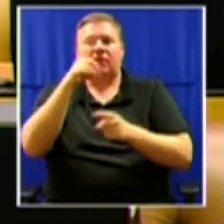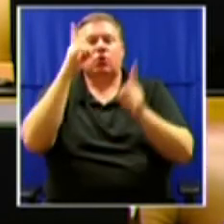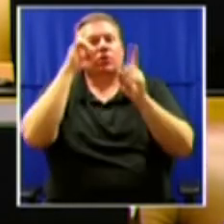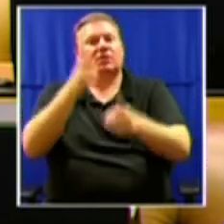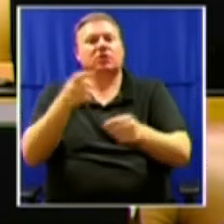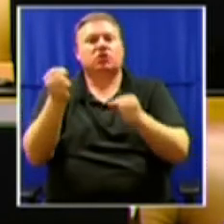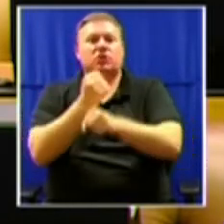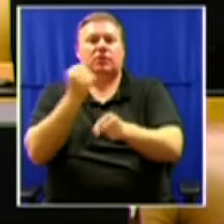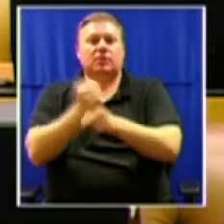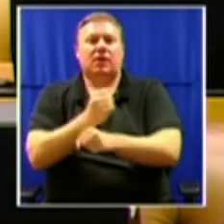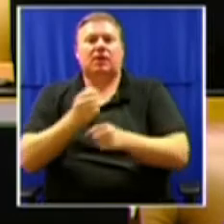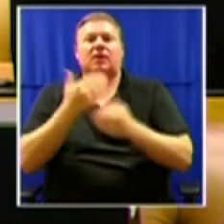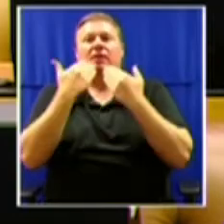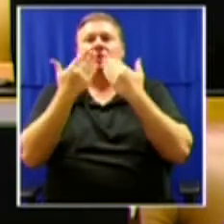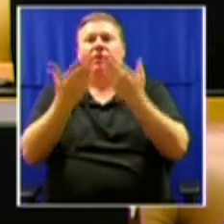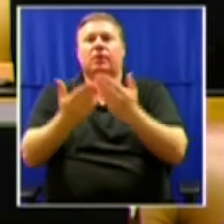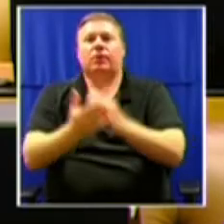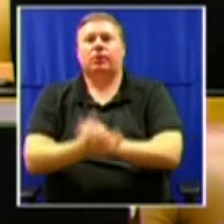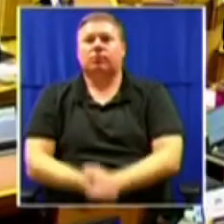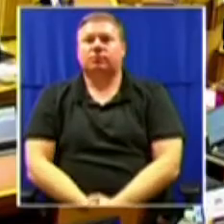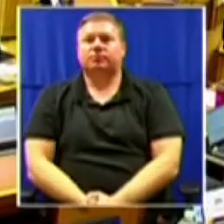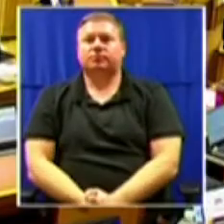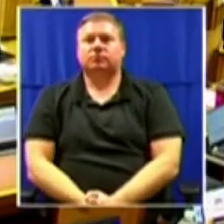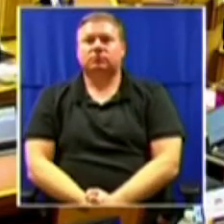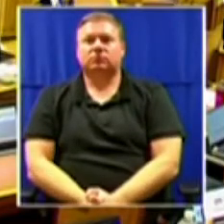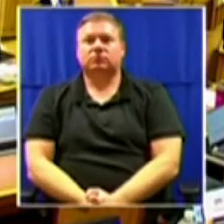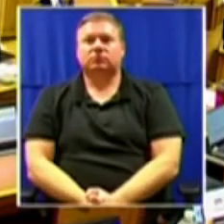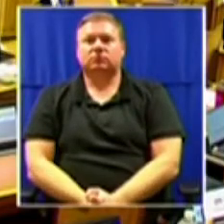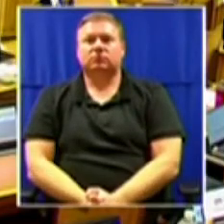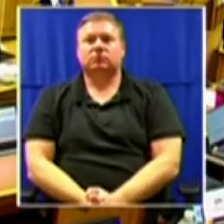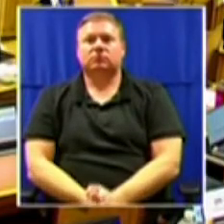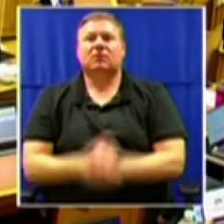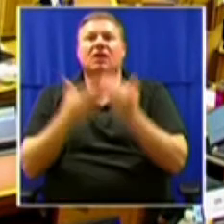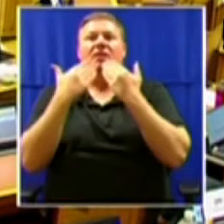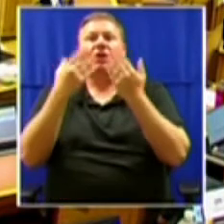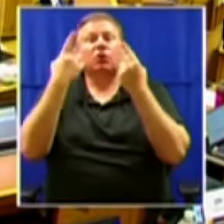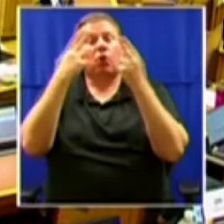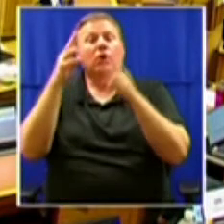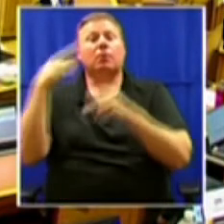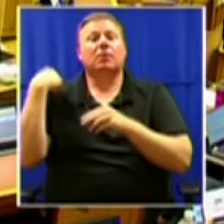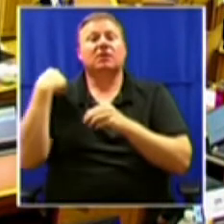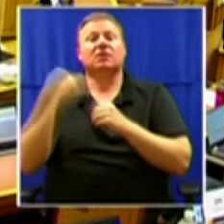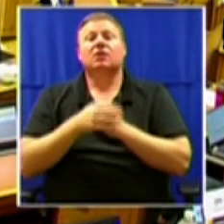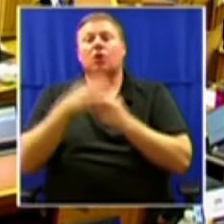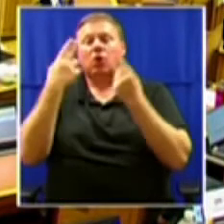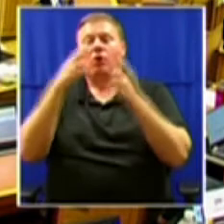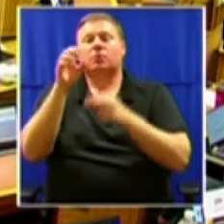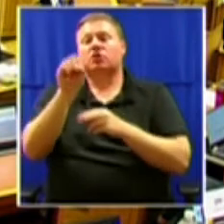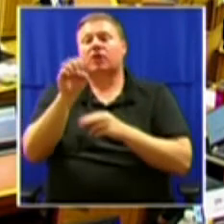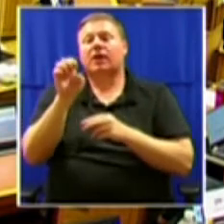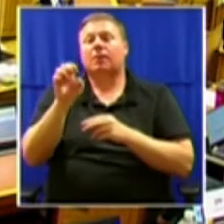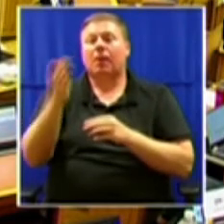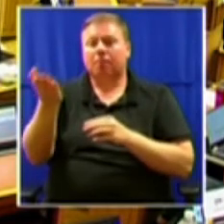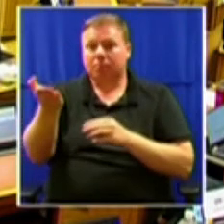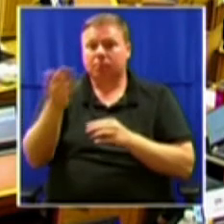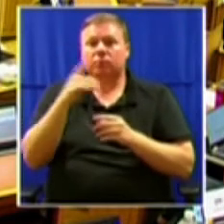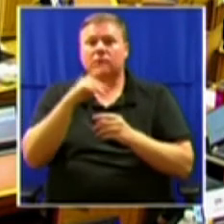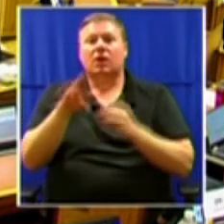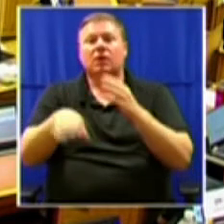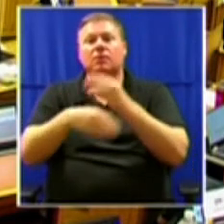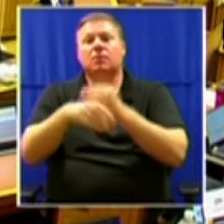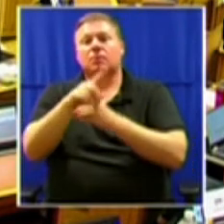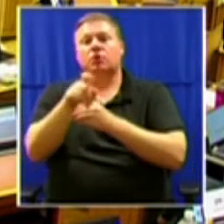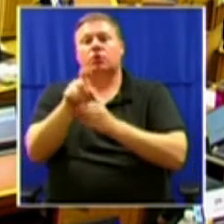on the prosecution. Thank you very much, Chairperson. Thank you, Honourable Minister. The Honourable Sheikh Imam will take the first supplementary question.